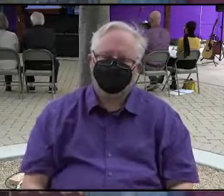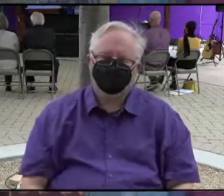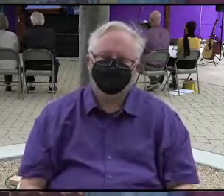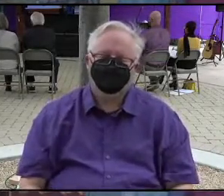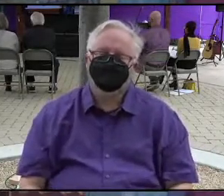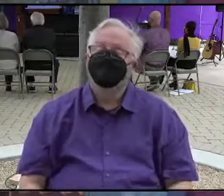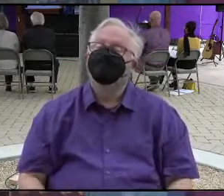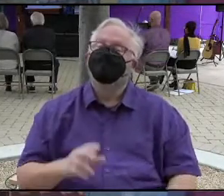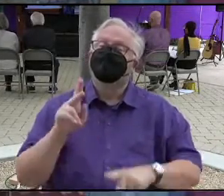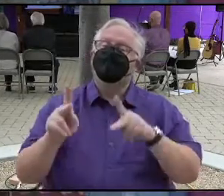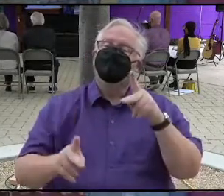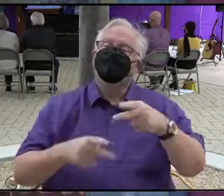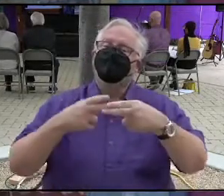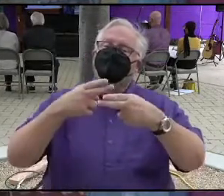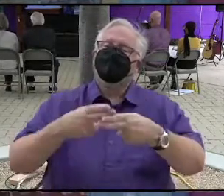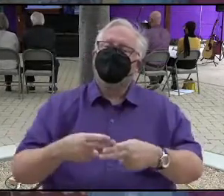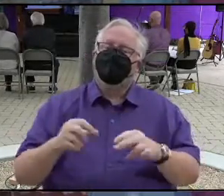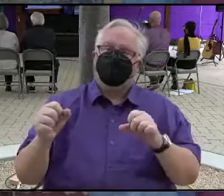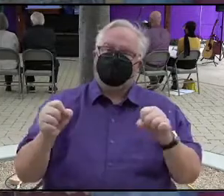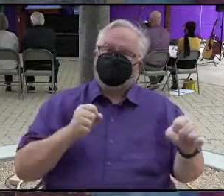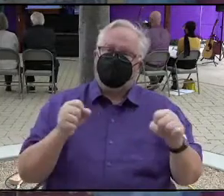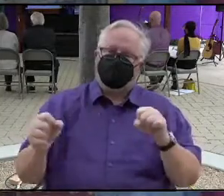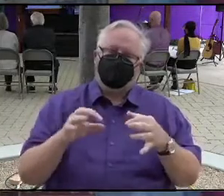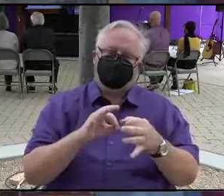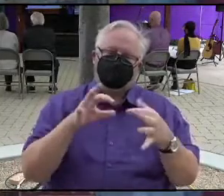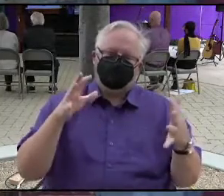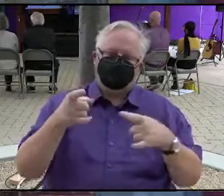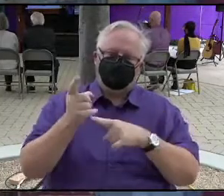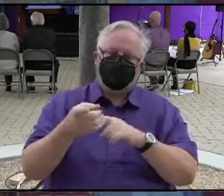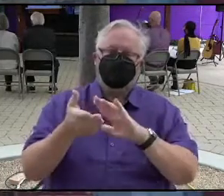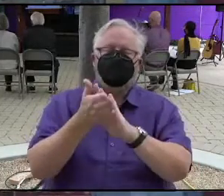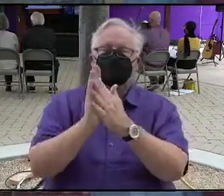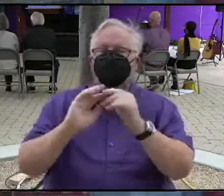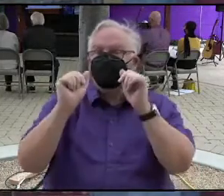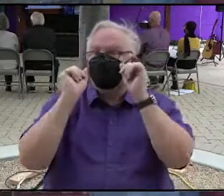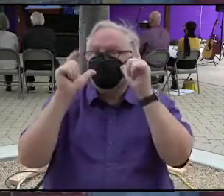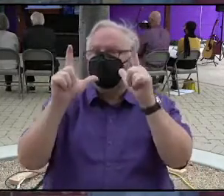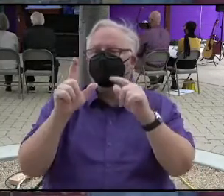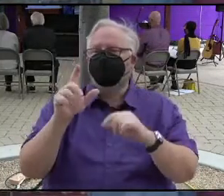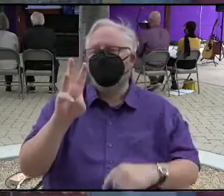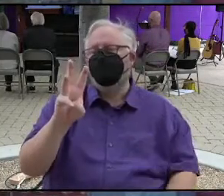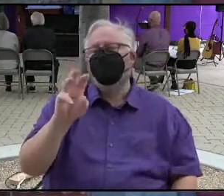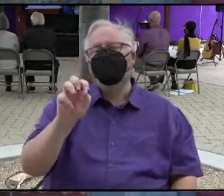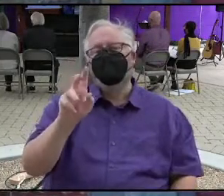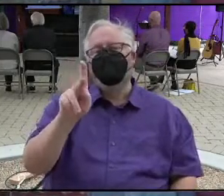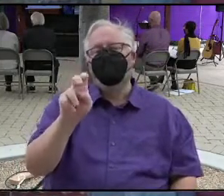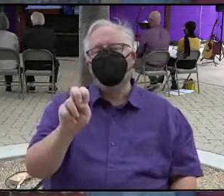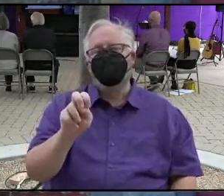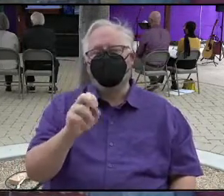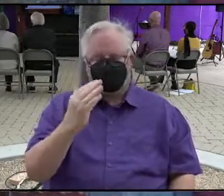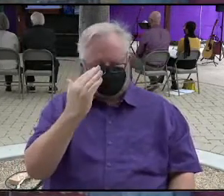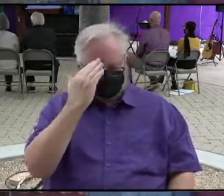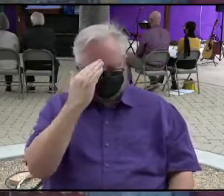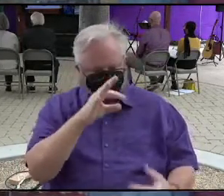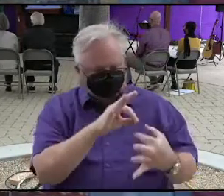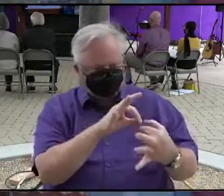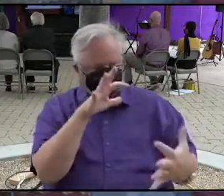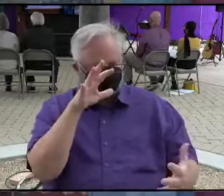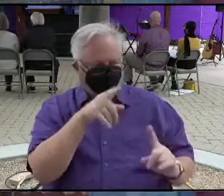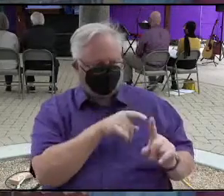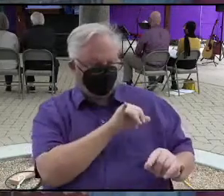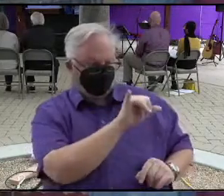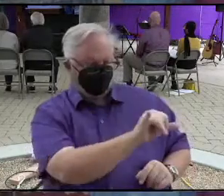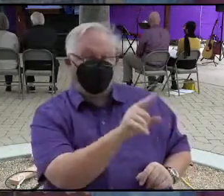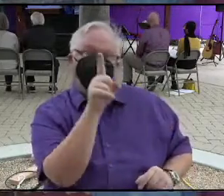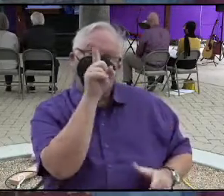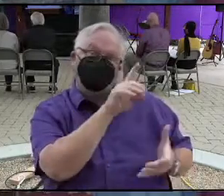So folks used to call that shaking ourselves loose moment getting woke, consciously disengaging ourselves from this myth and others